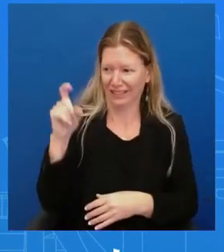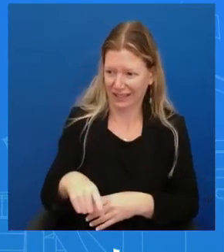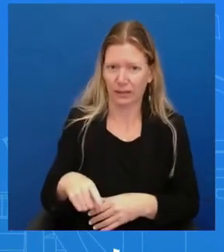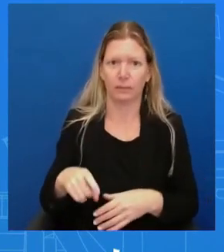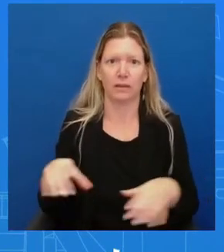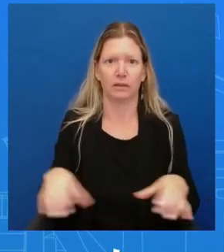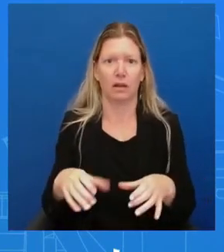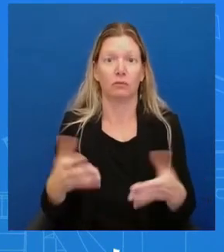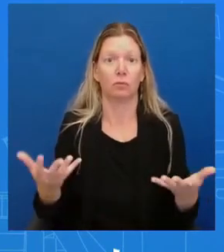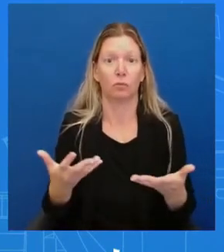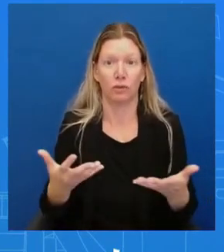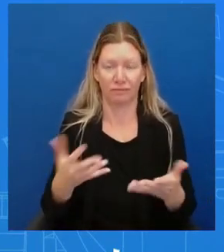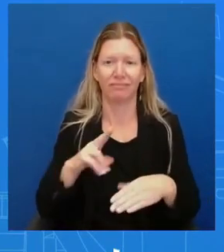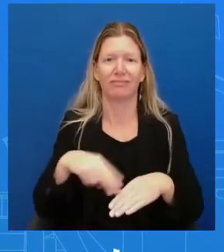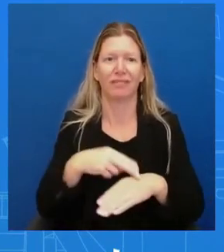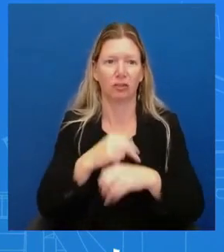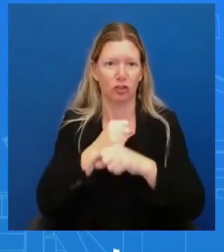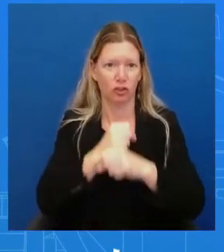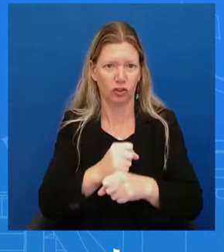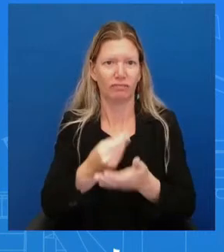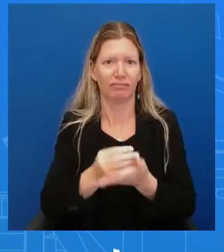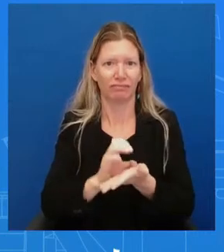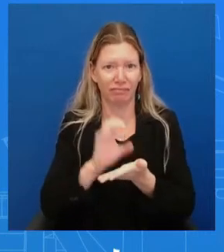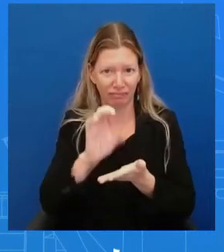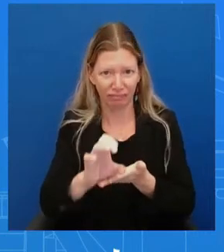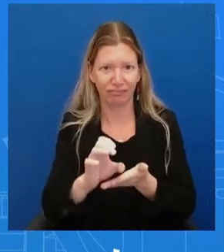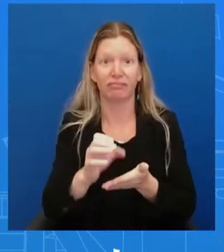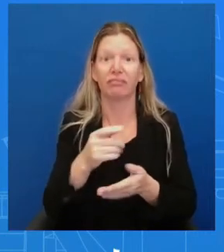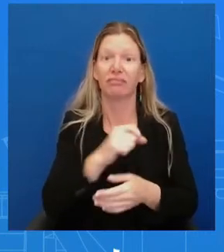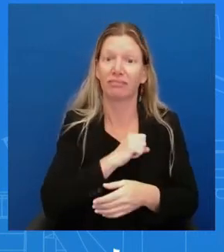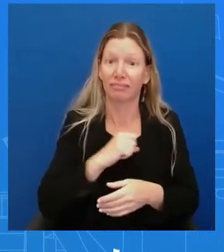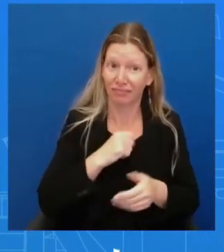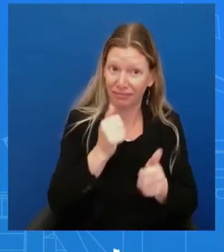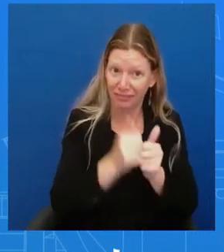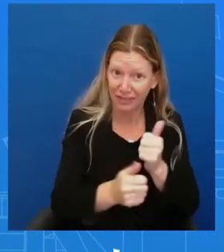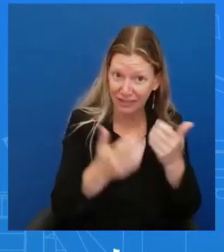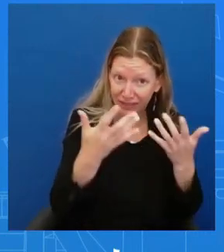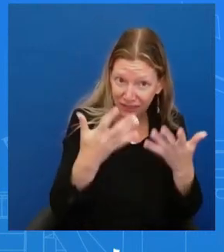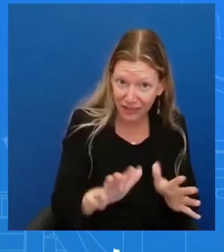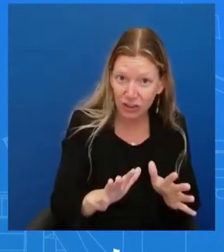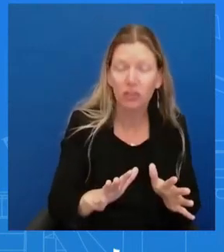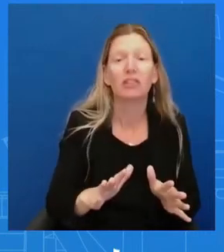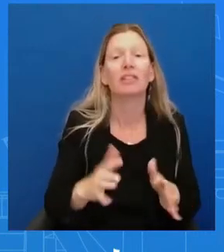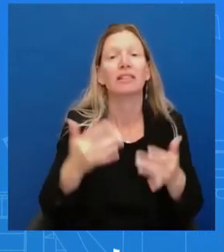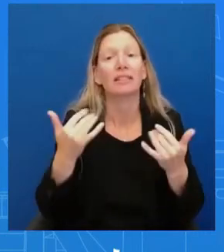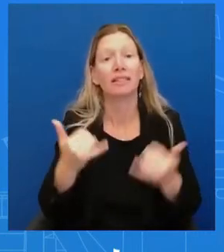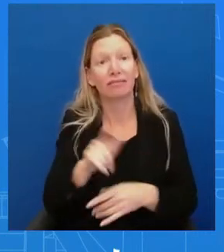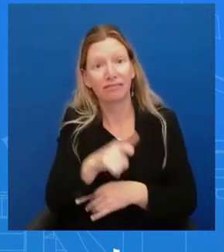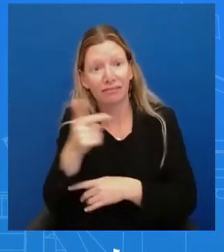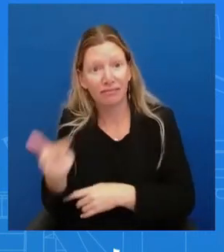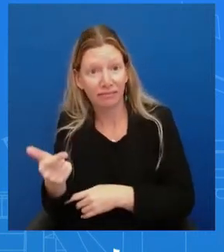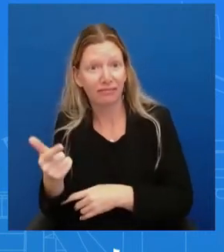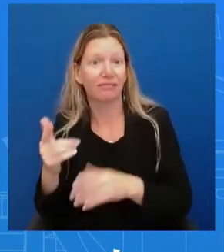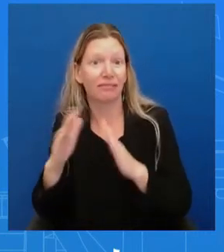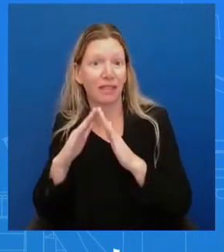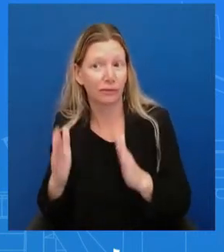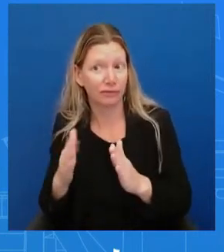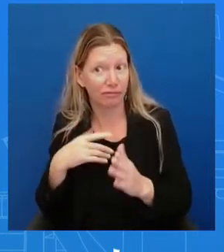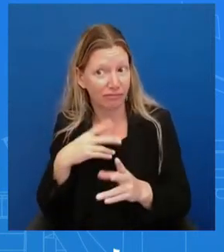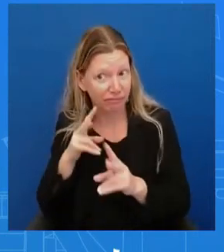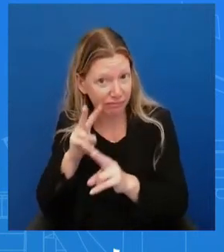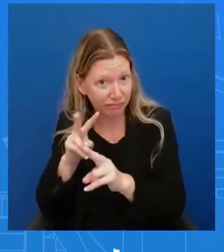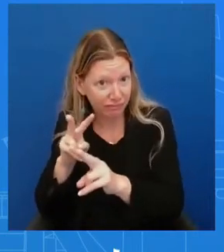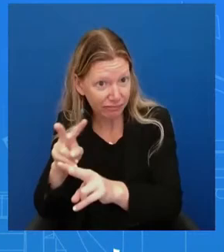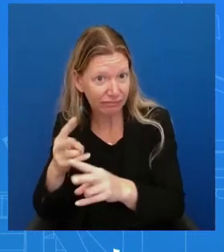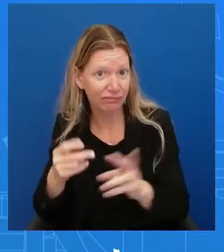fashion, 70-29. We believe it can get passed overwhelmingly in a bipartisan fashion in the House. I just want to be mindful and not get